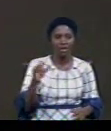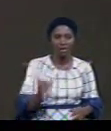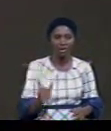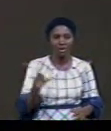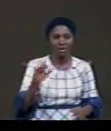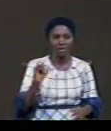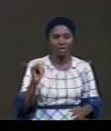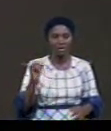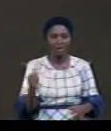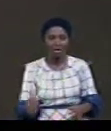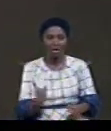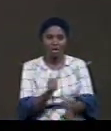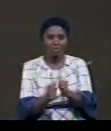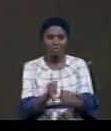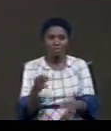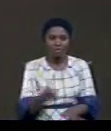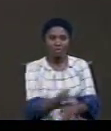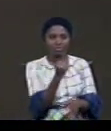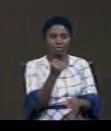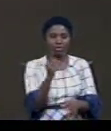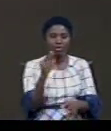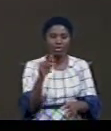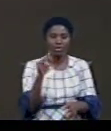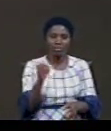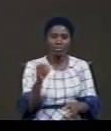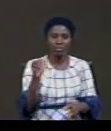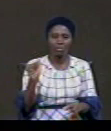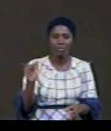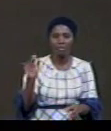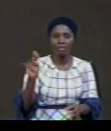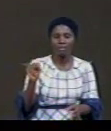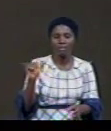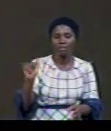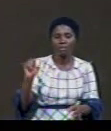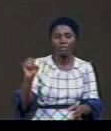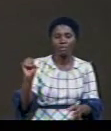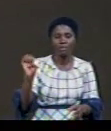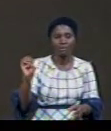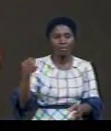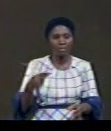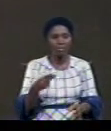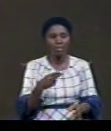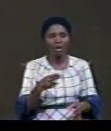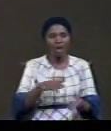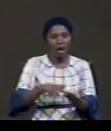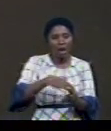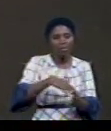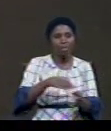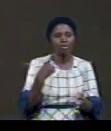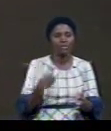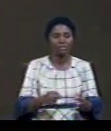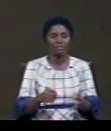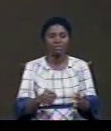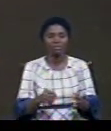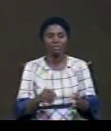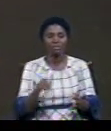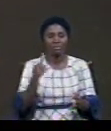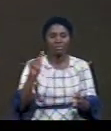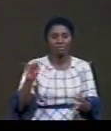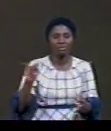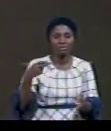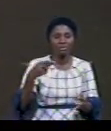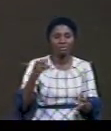among thorns and bound him with fetters and carried him